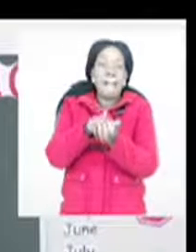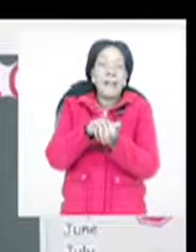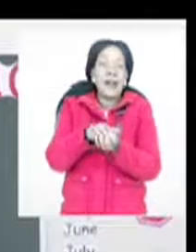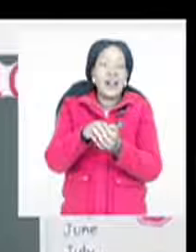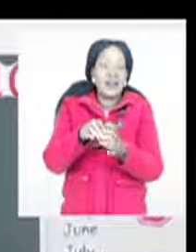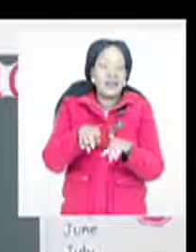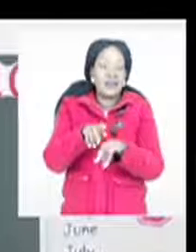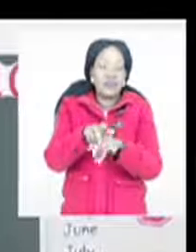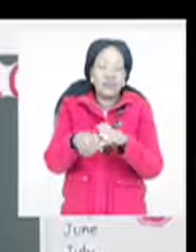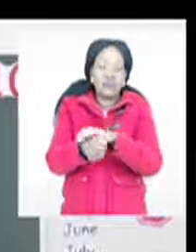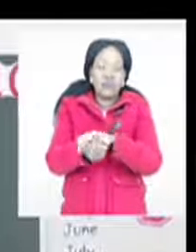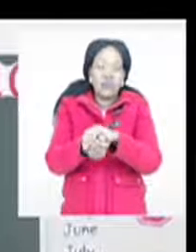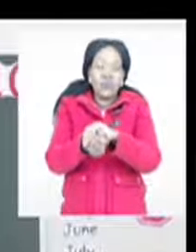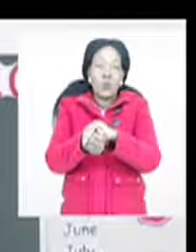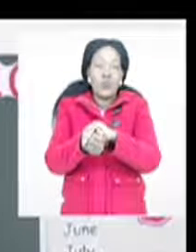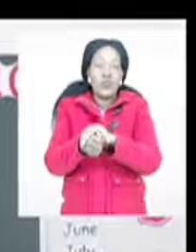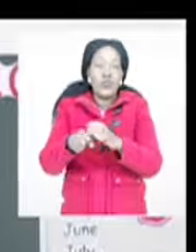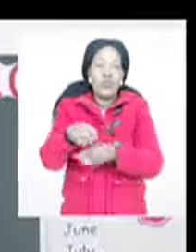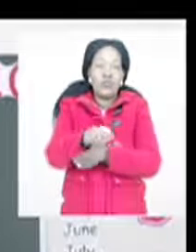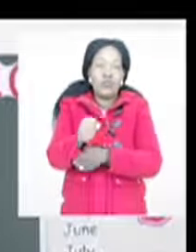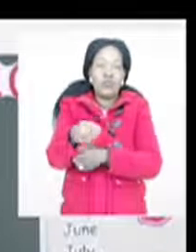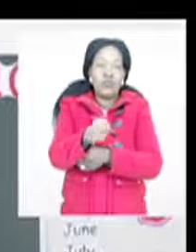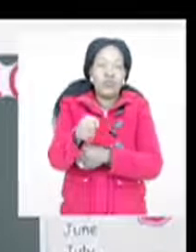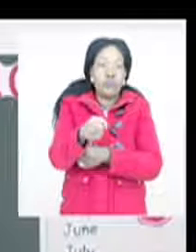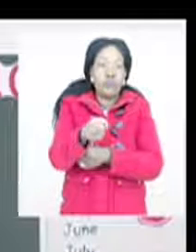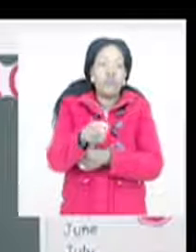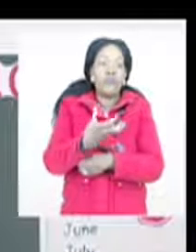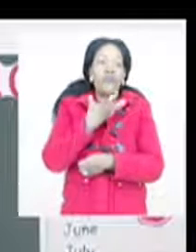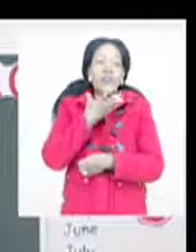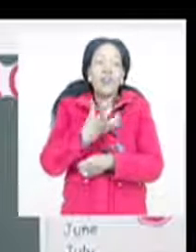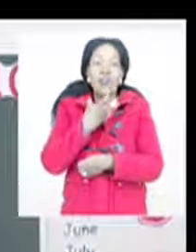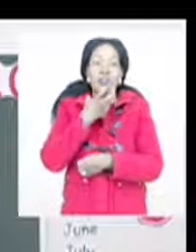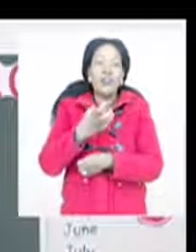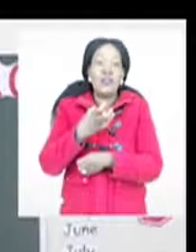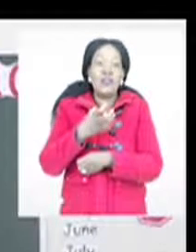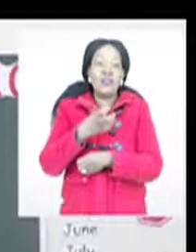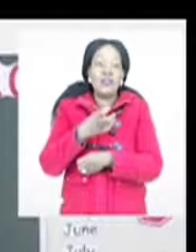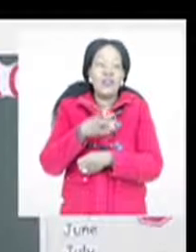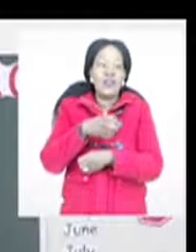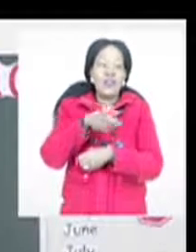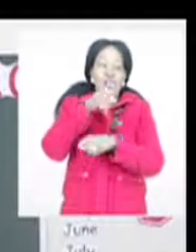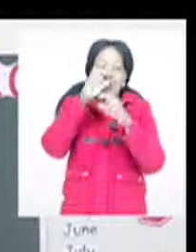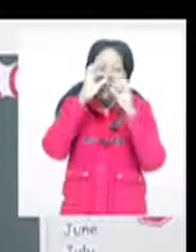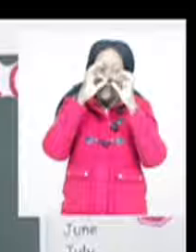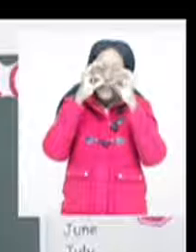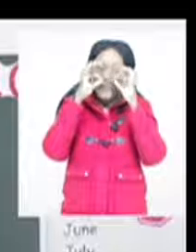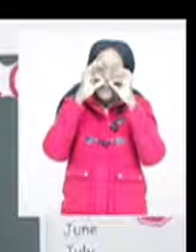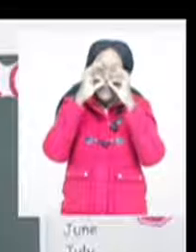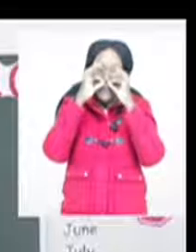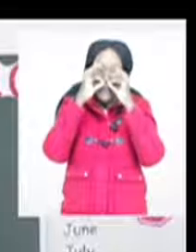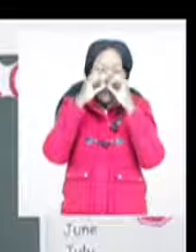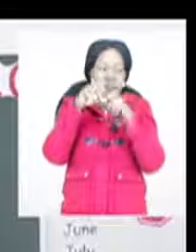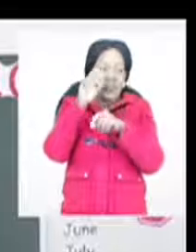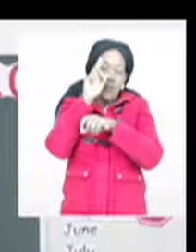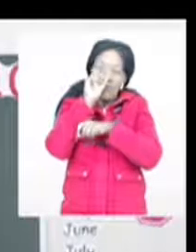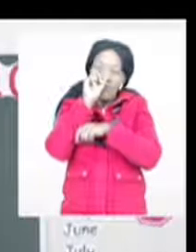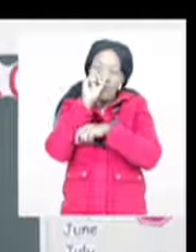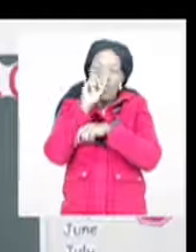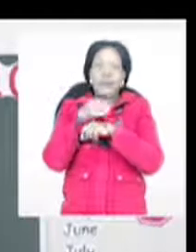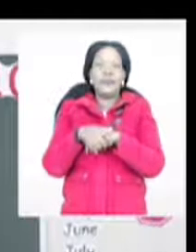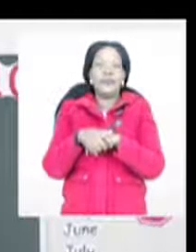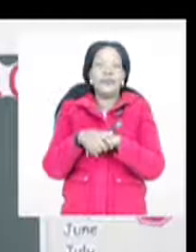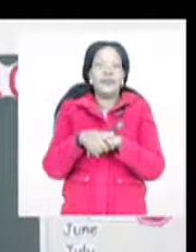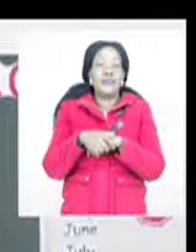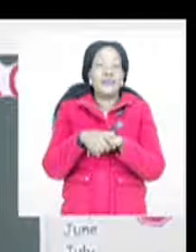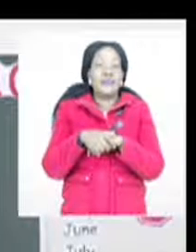tortoise, a snake, and a frog, a hippopotamus, and a bird. Now I would